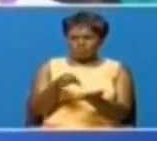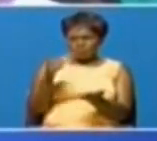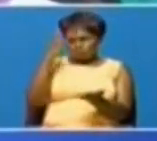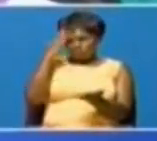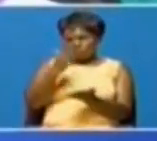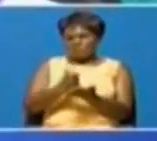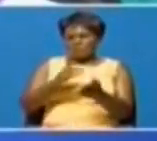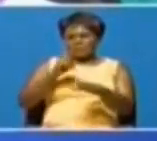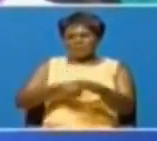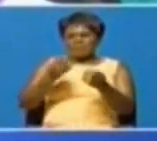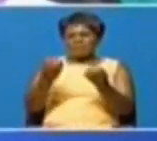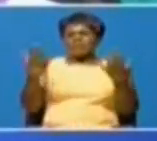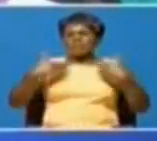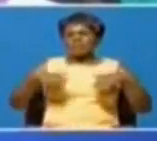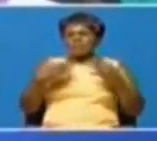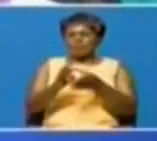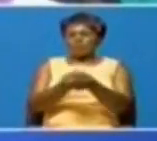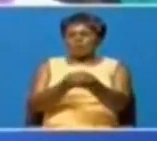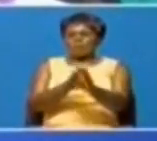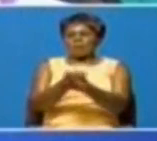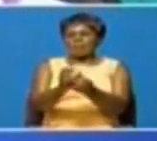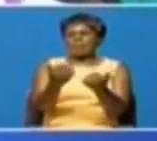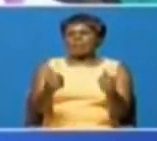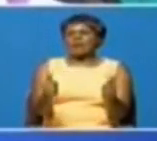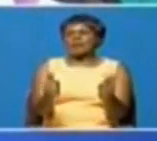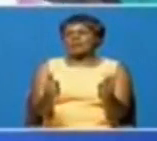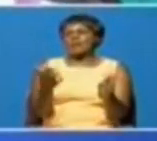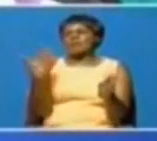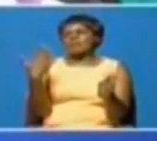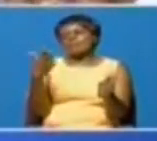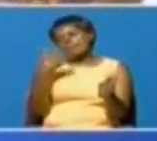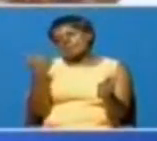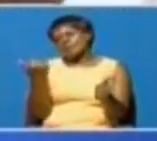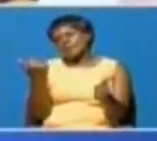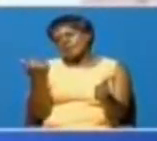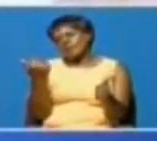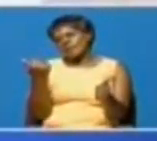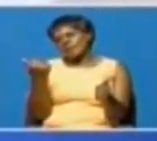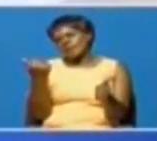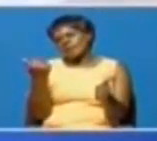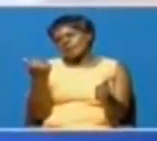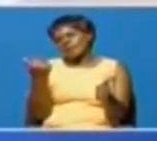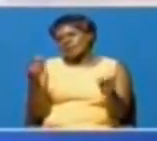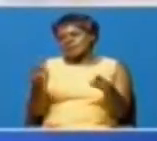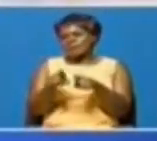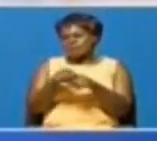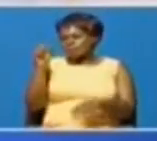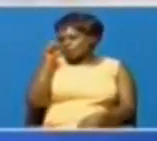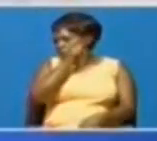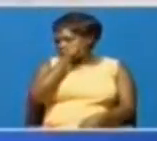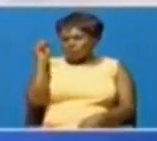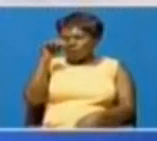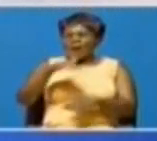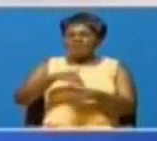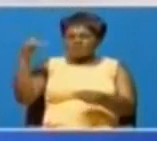saa nyingine watu wengine hawajaoga mkono. Sasa karatasi ilikuwa afadhali. Street urchins too have been